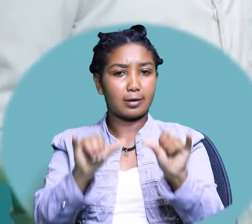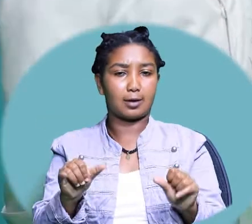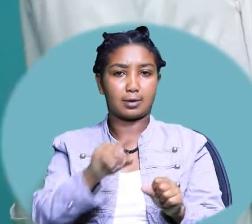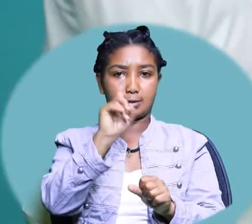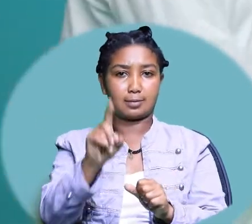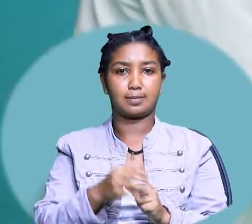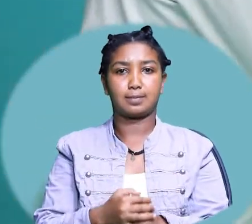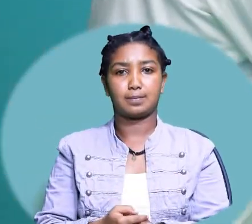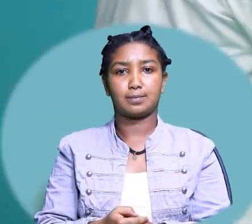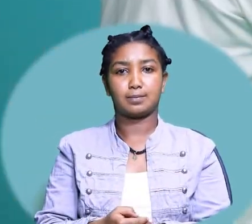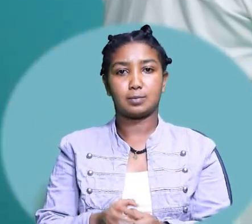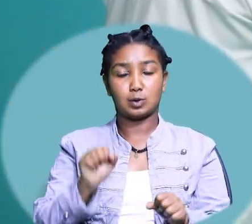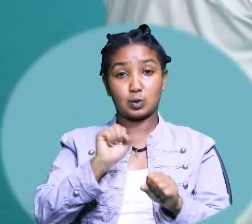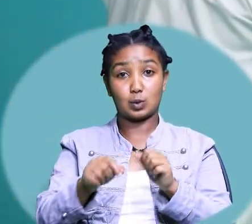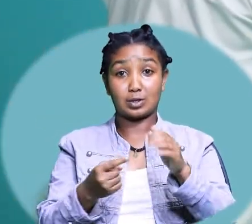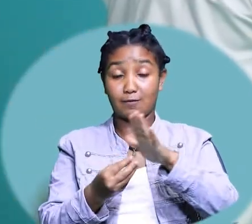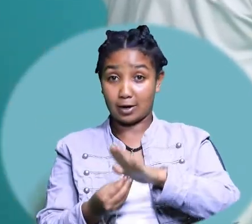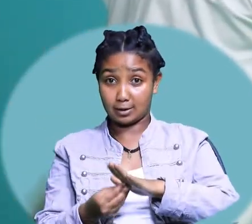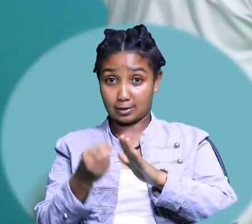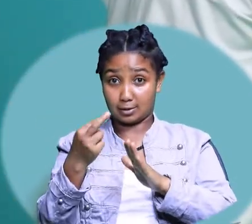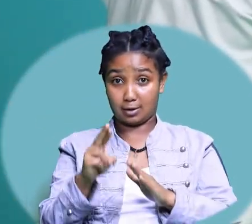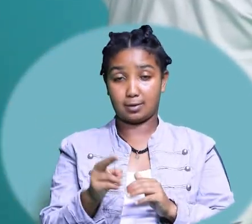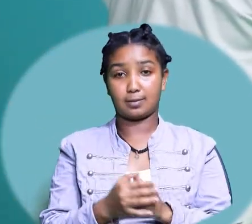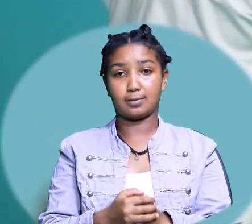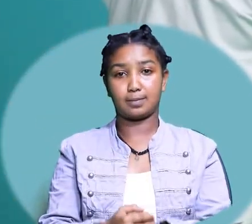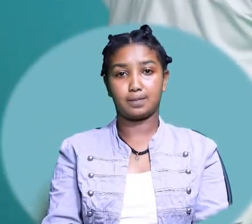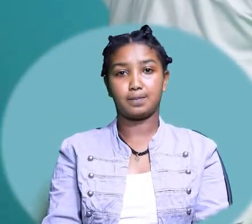criteria? So the factors or